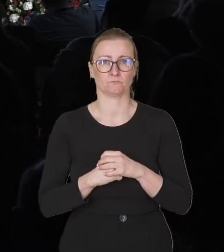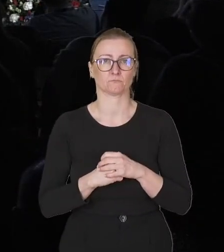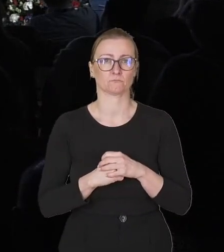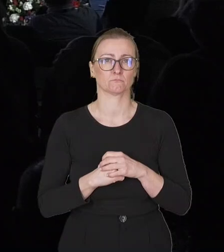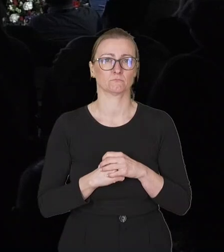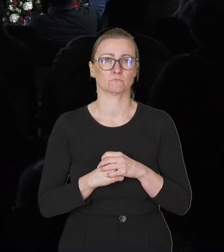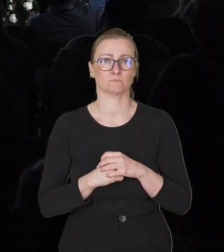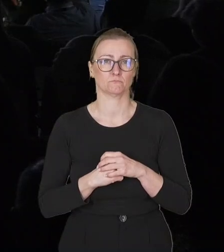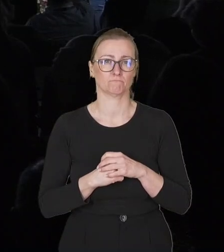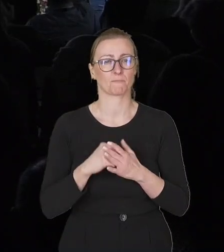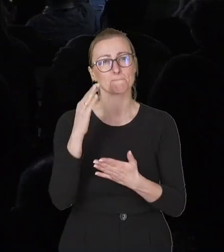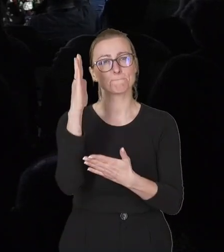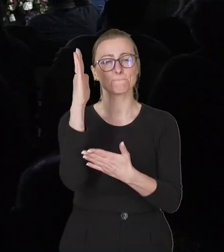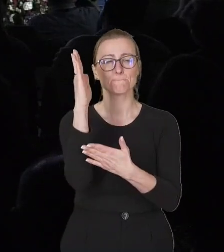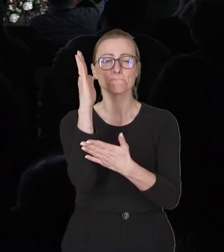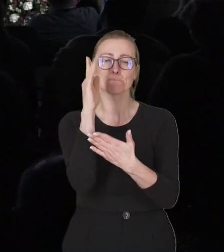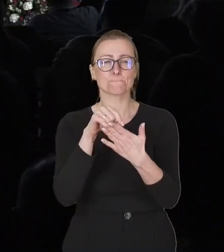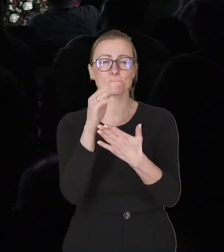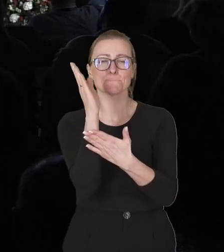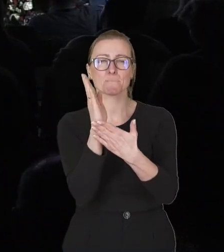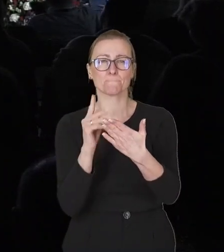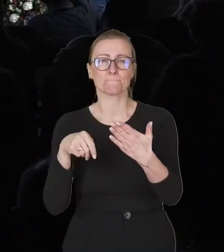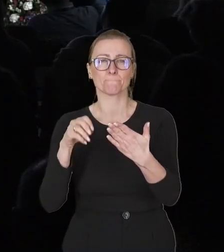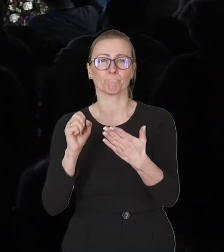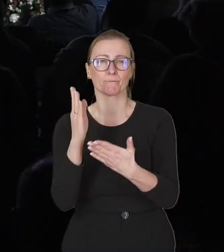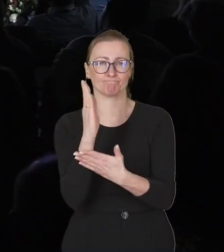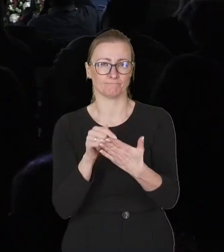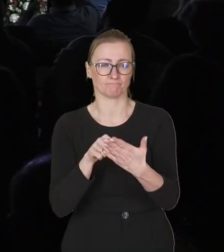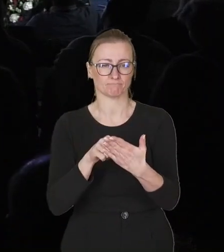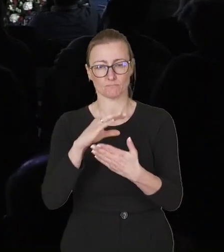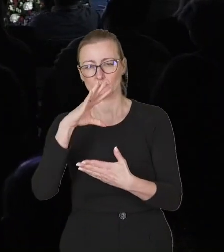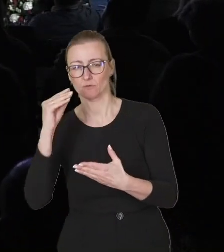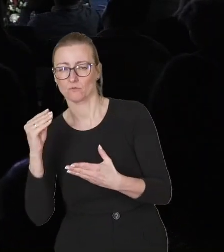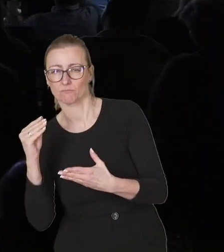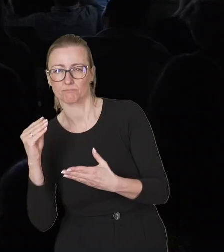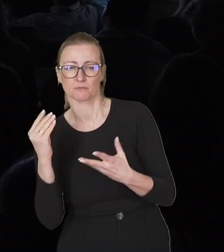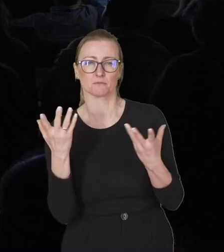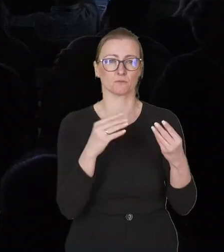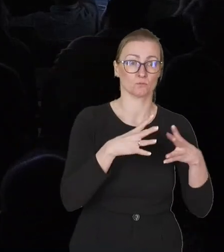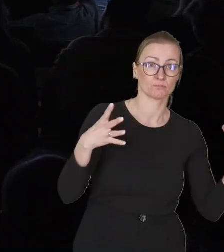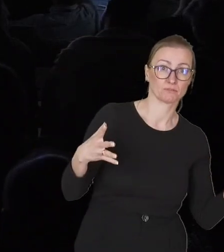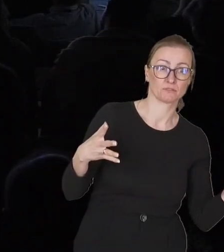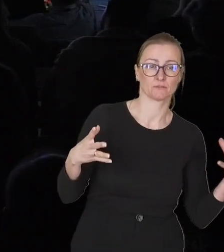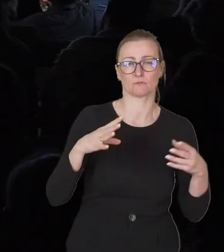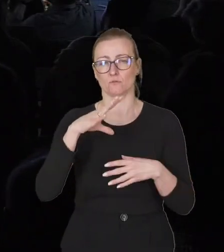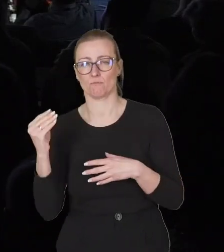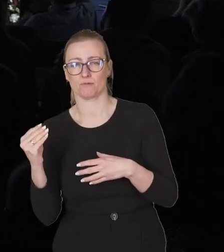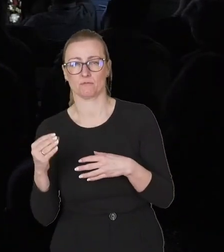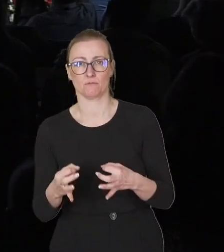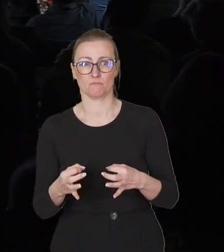startups, scale-ups, it's something which seems to be in the heart of these changes, in the focus of this package,